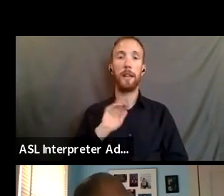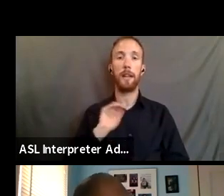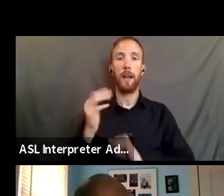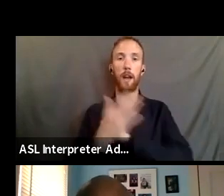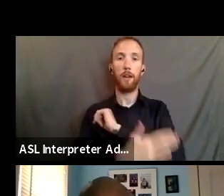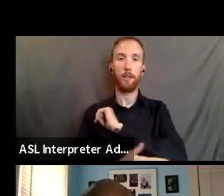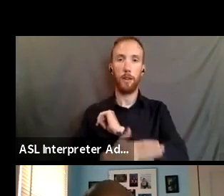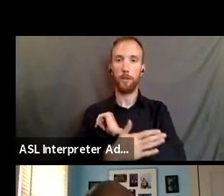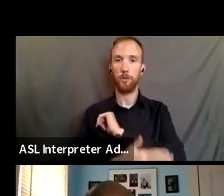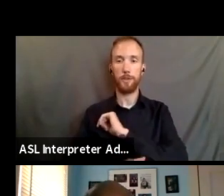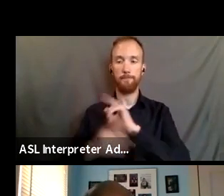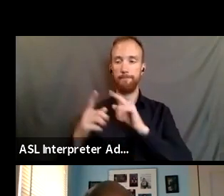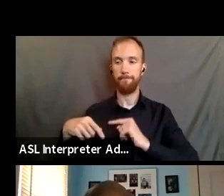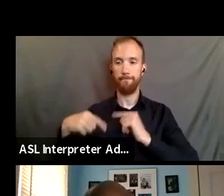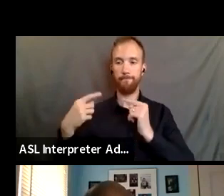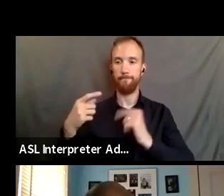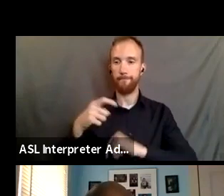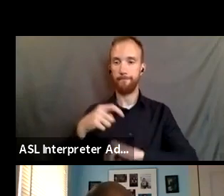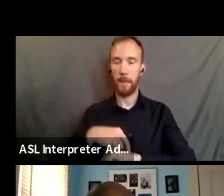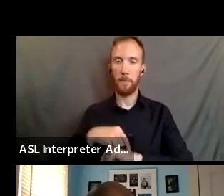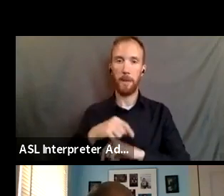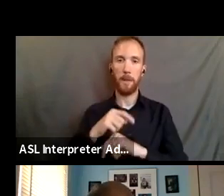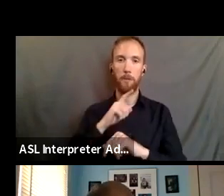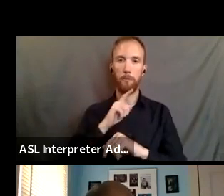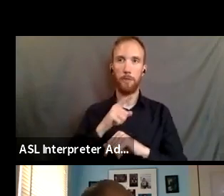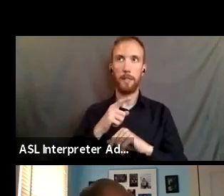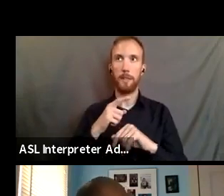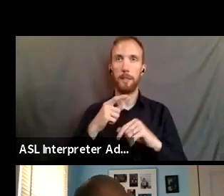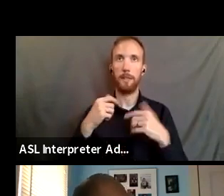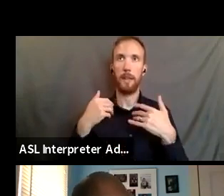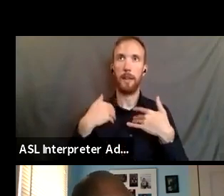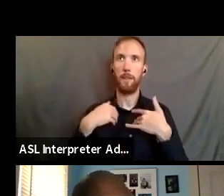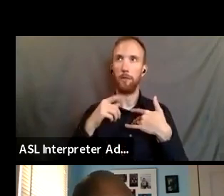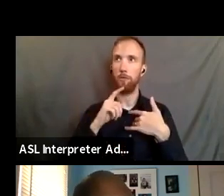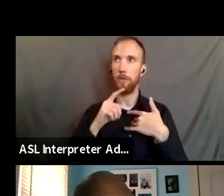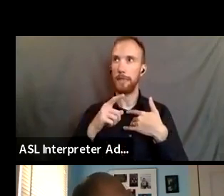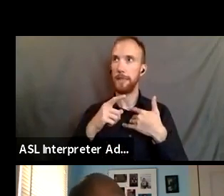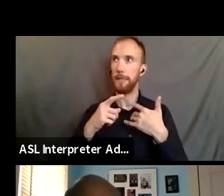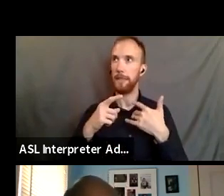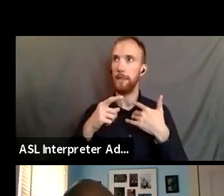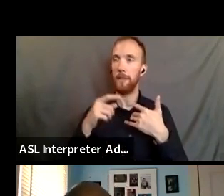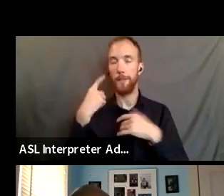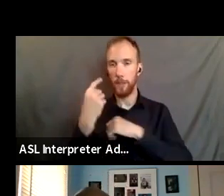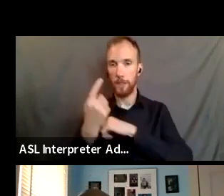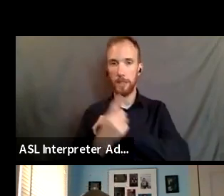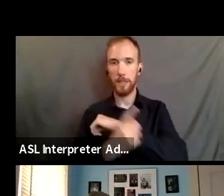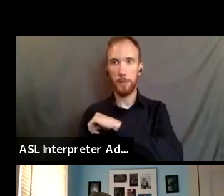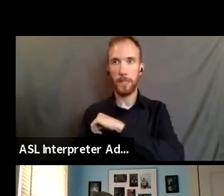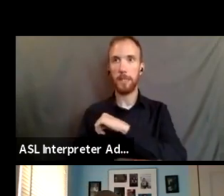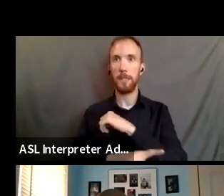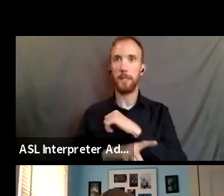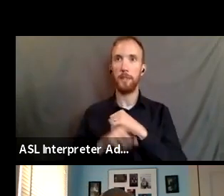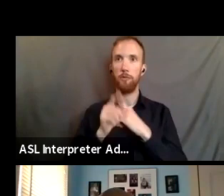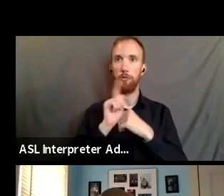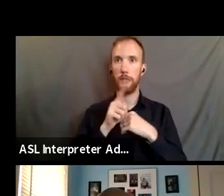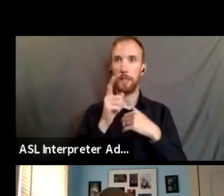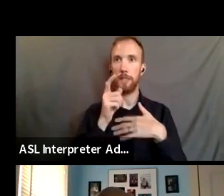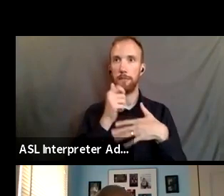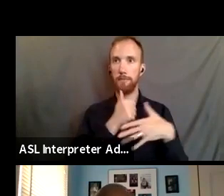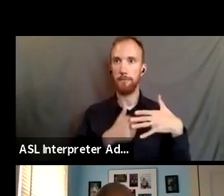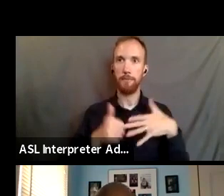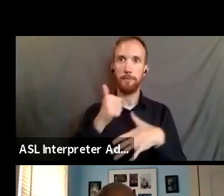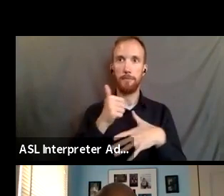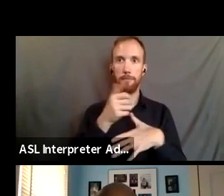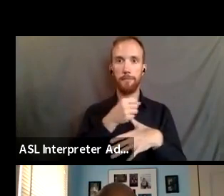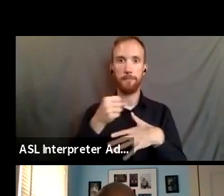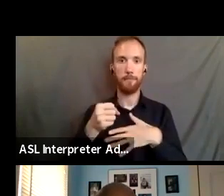taken very punitive approaches to discipline and at to an extent incarceration as well it's a